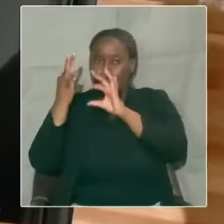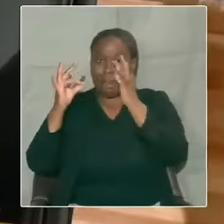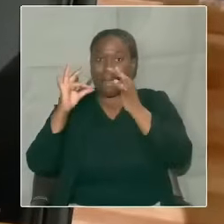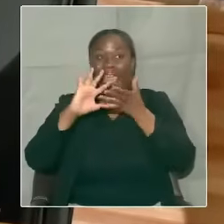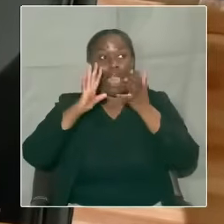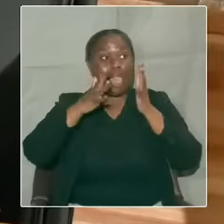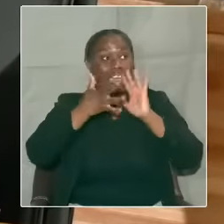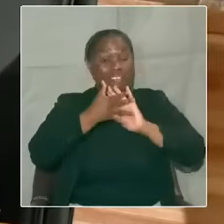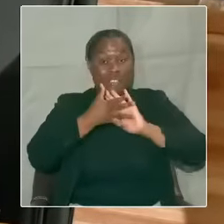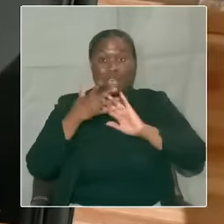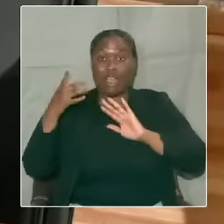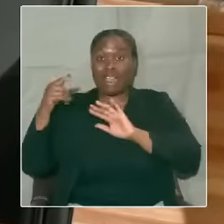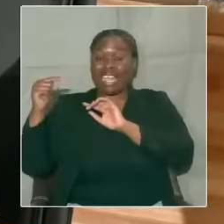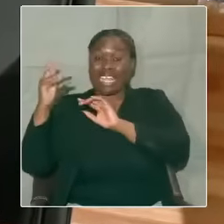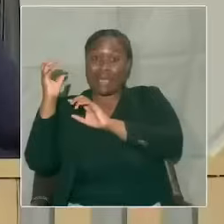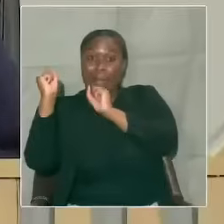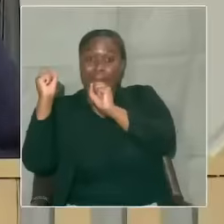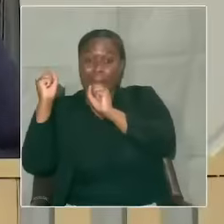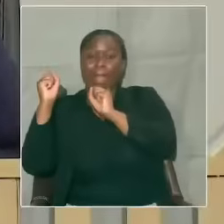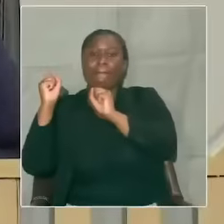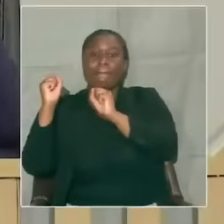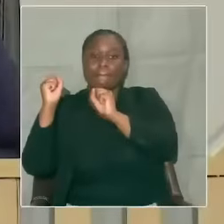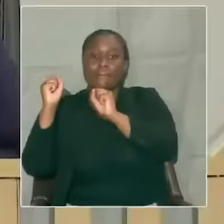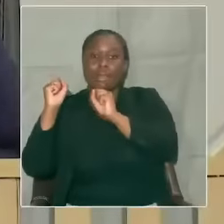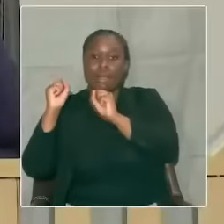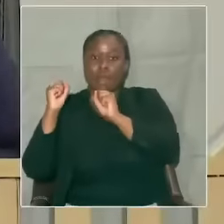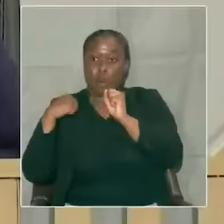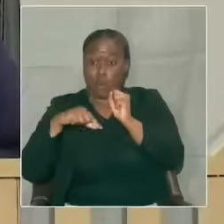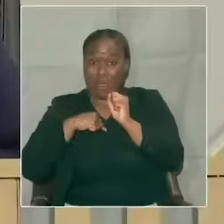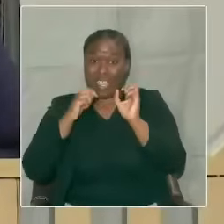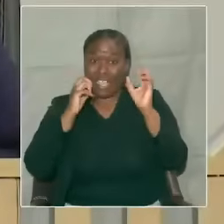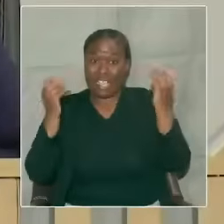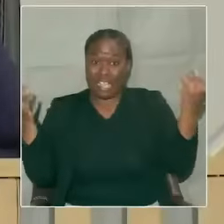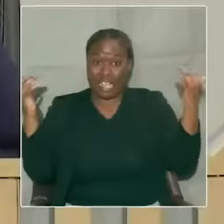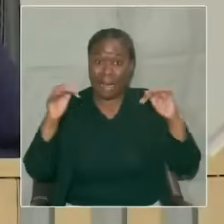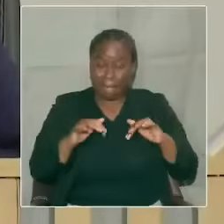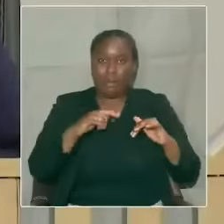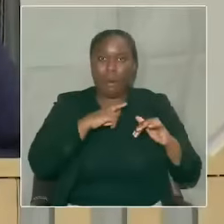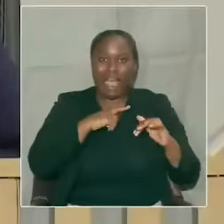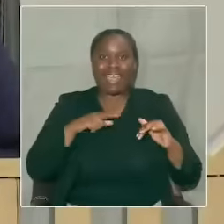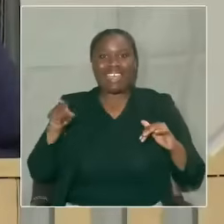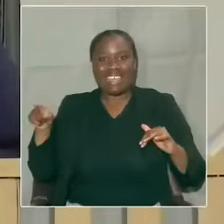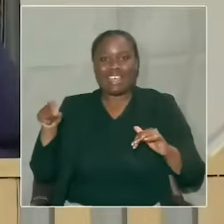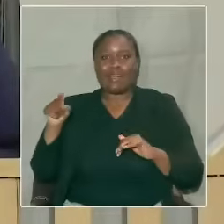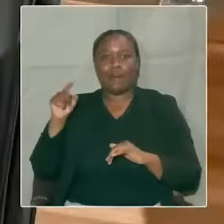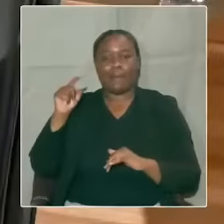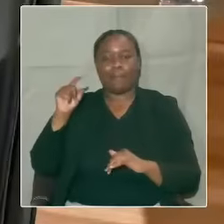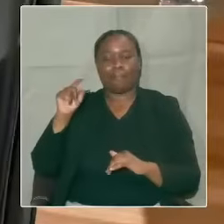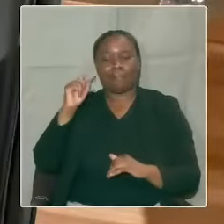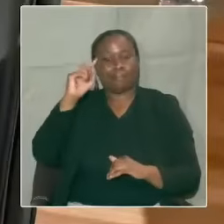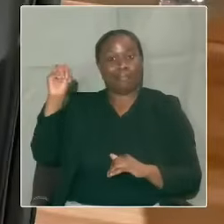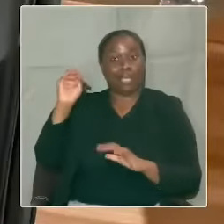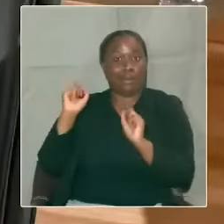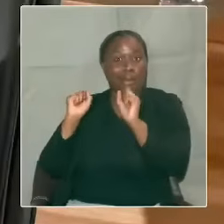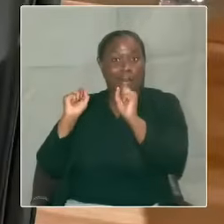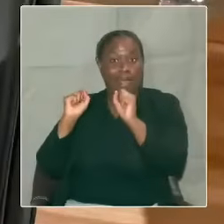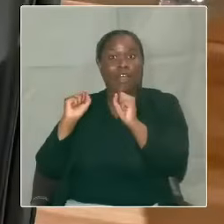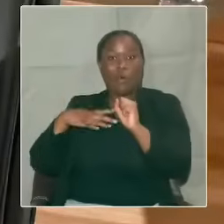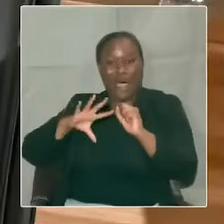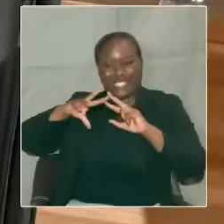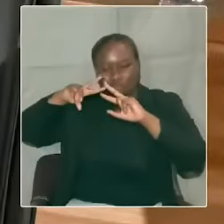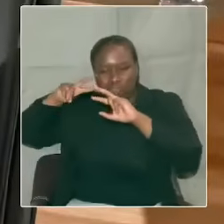have brought us here. And you talk about also the hope that